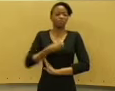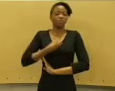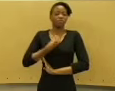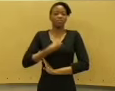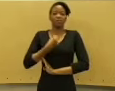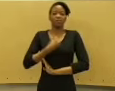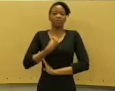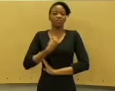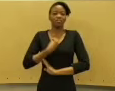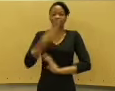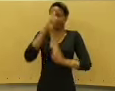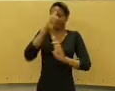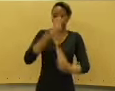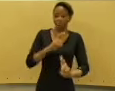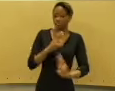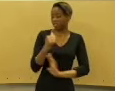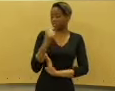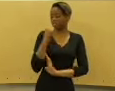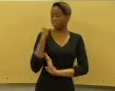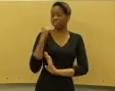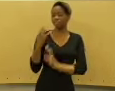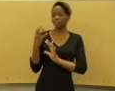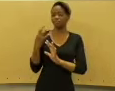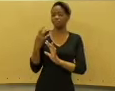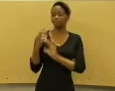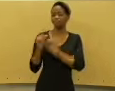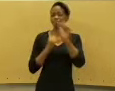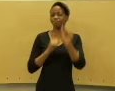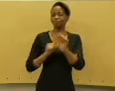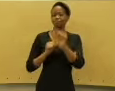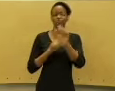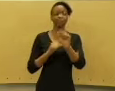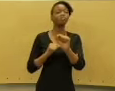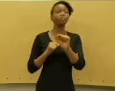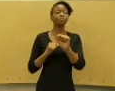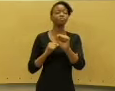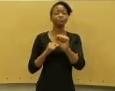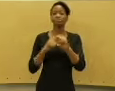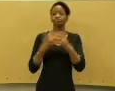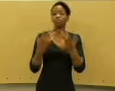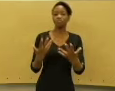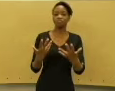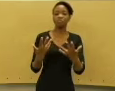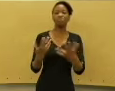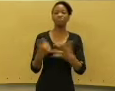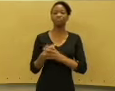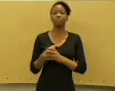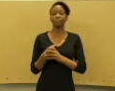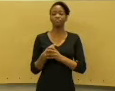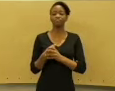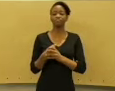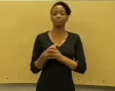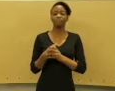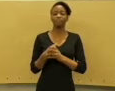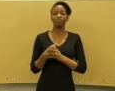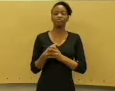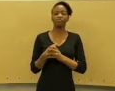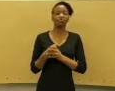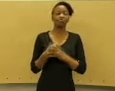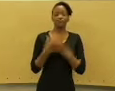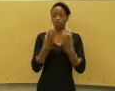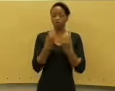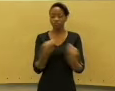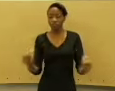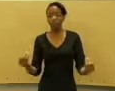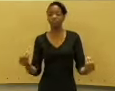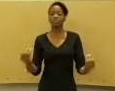respect? Going back to yesterday's conversation of saying, having that conversation without seemingly saying we're pushing our kids into sex.